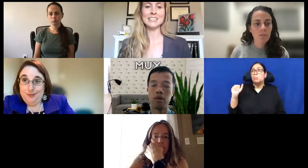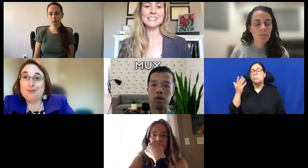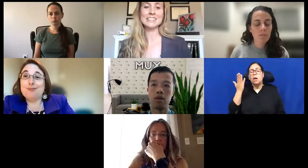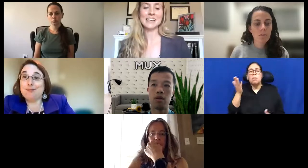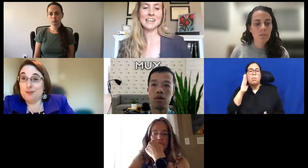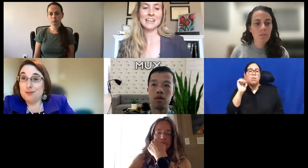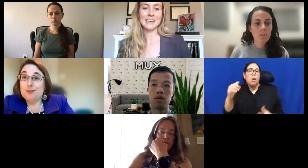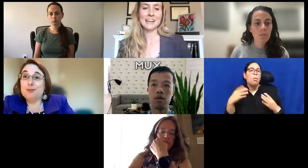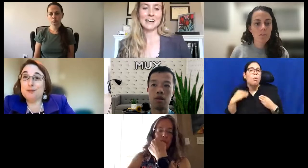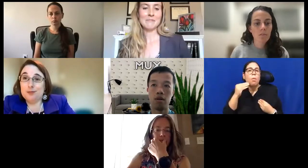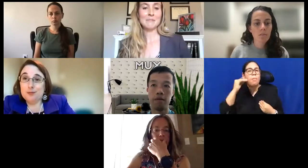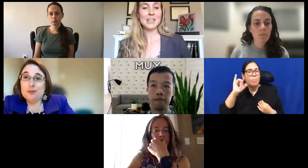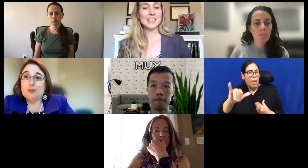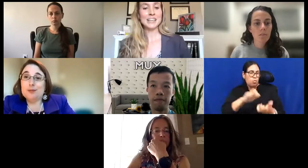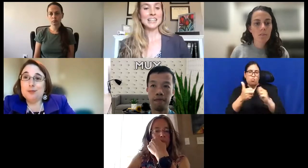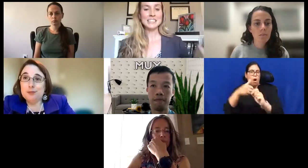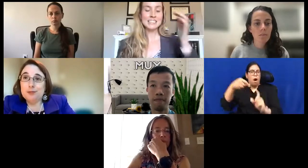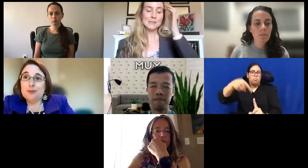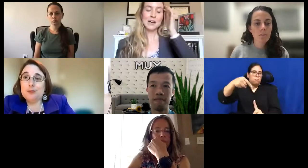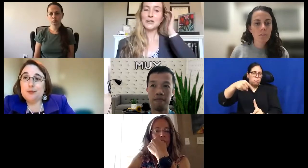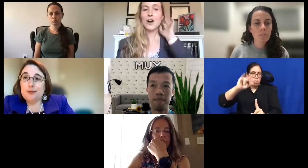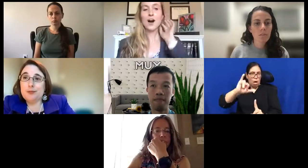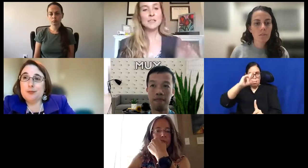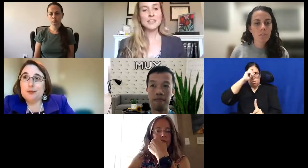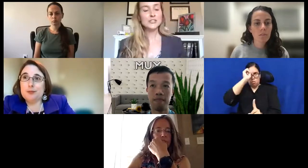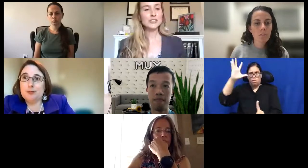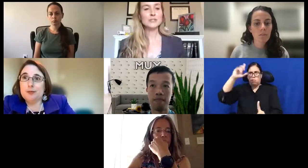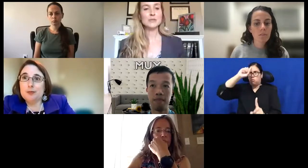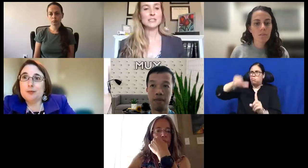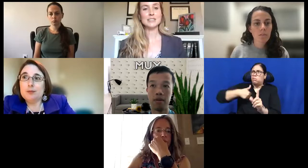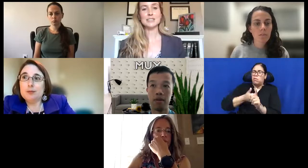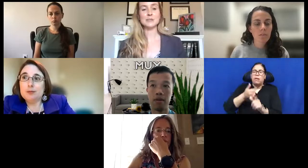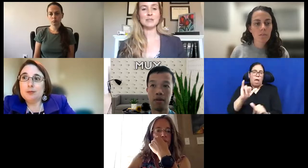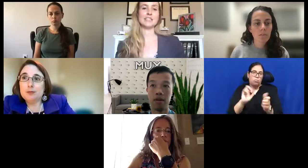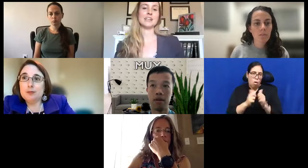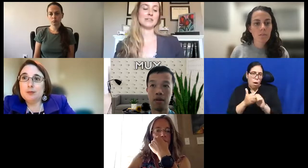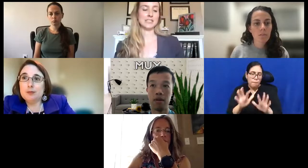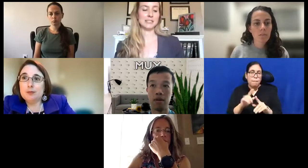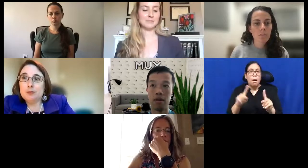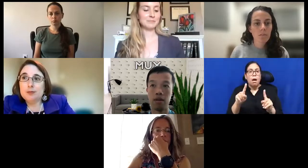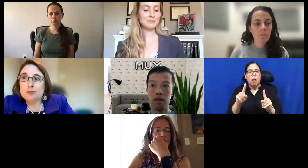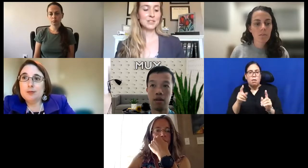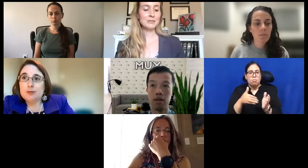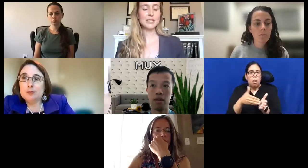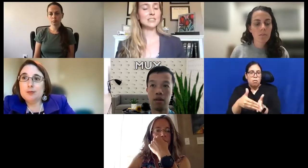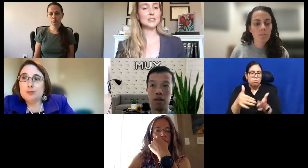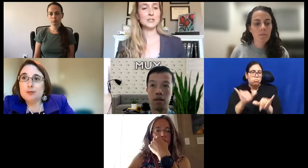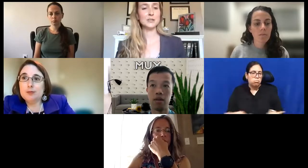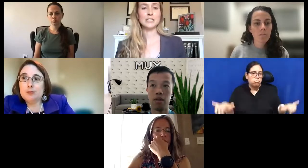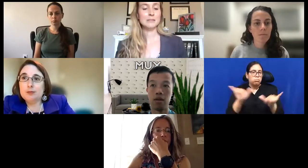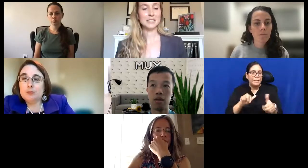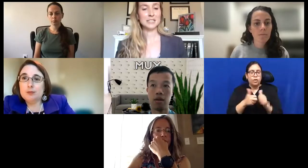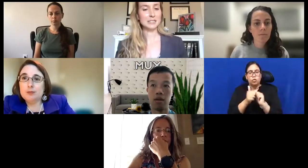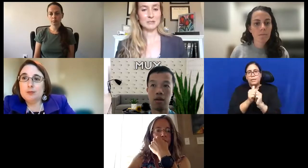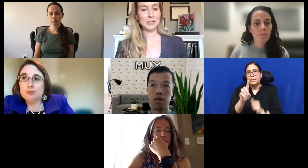many reasons. But like I said, some other common issues with disability in housing related